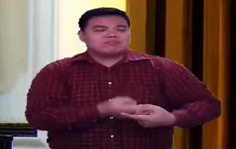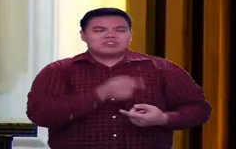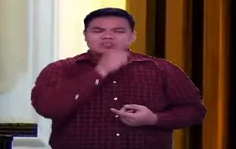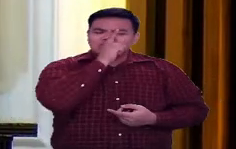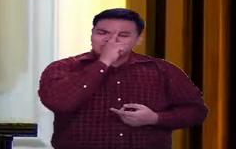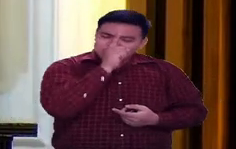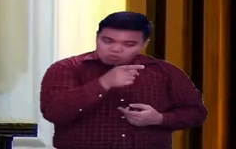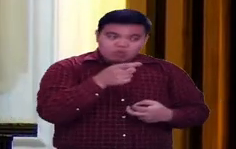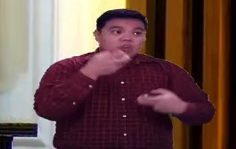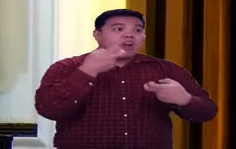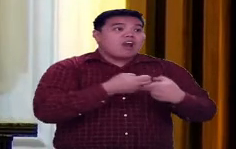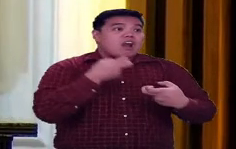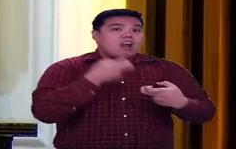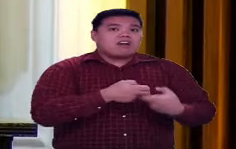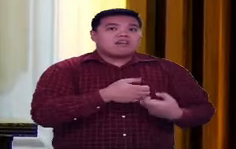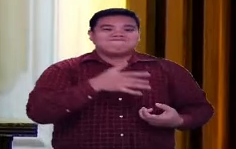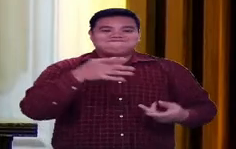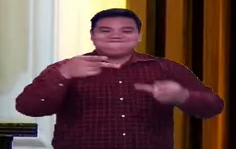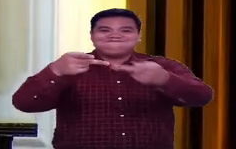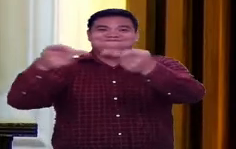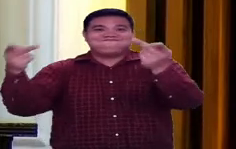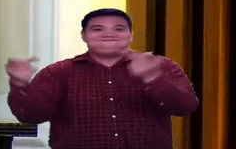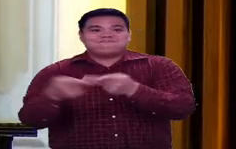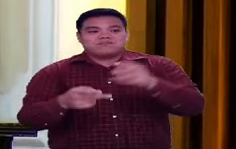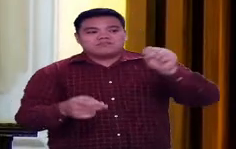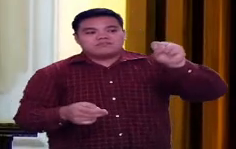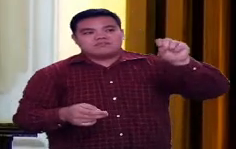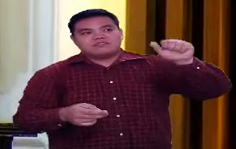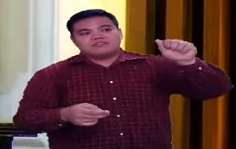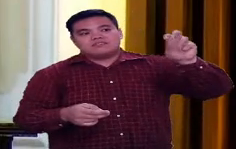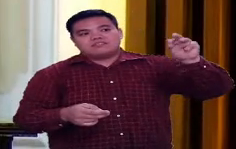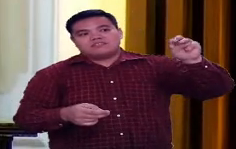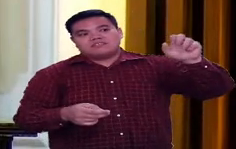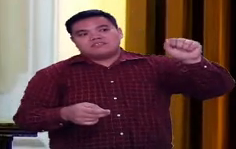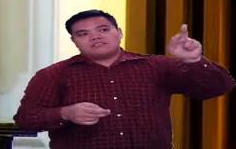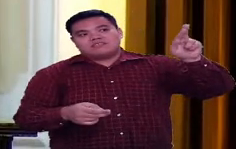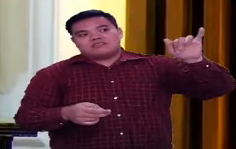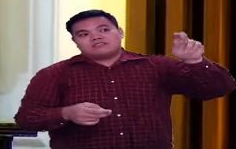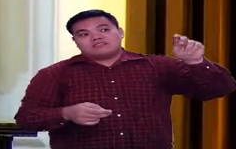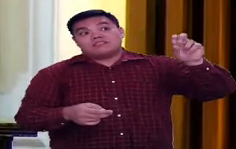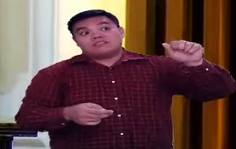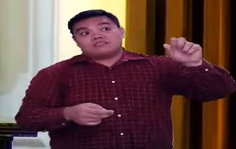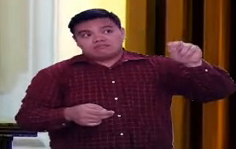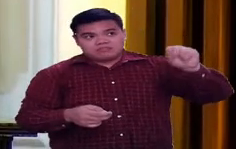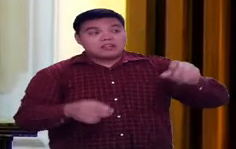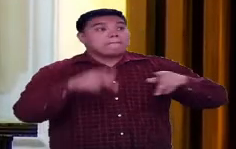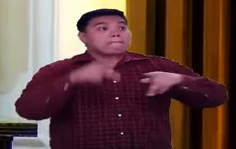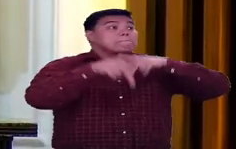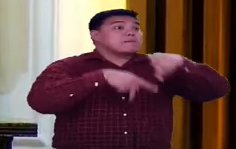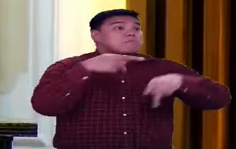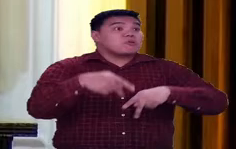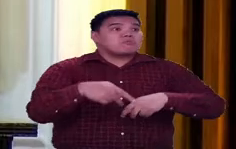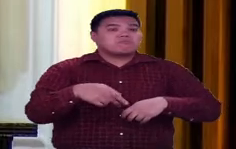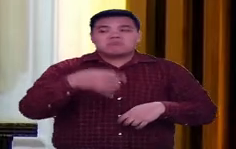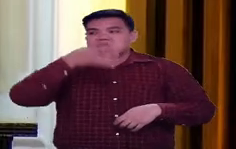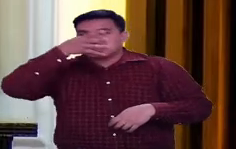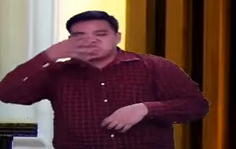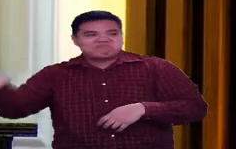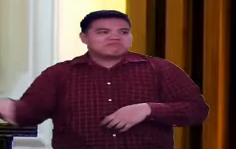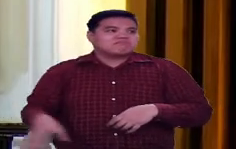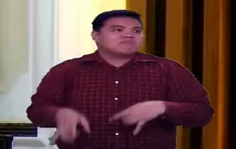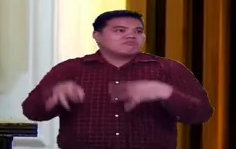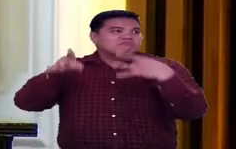a hard field. A hard field. The people there were despised